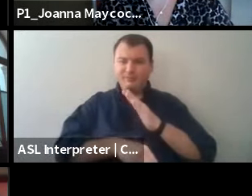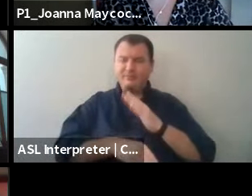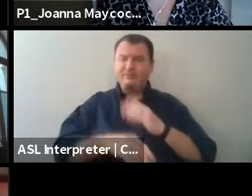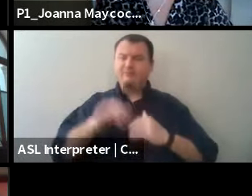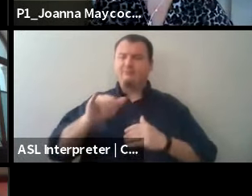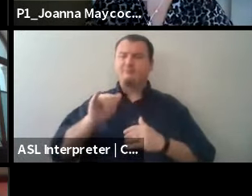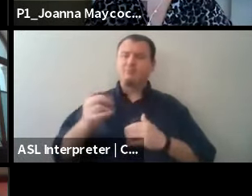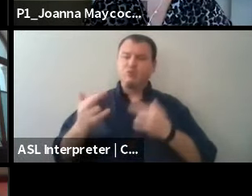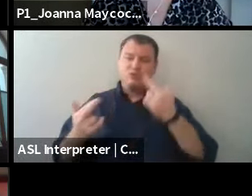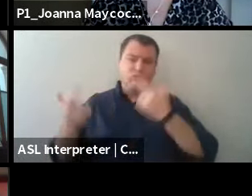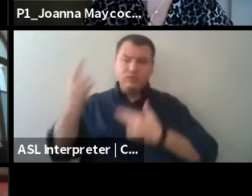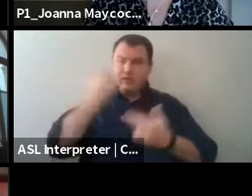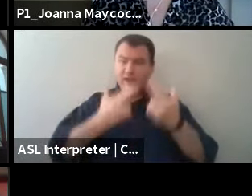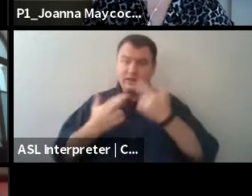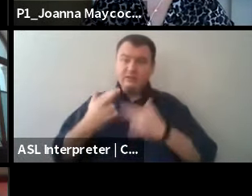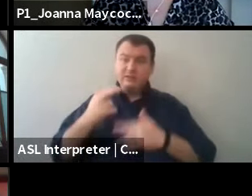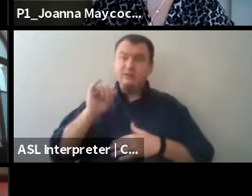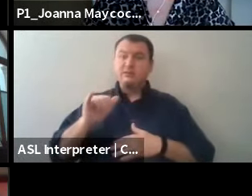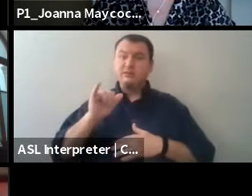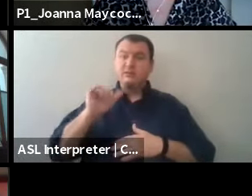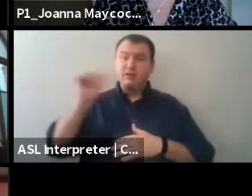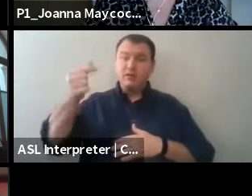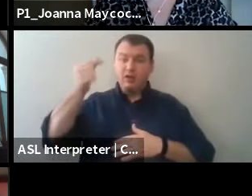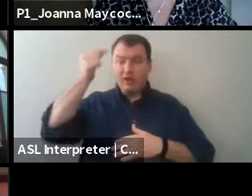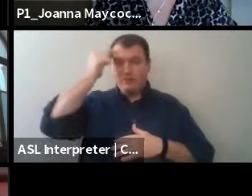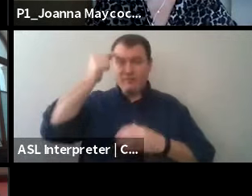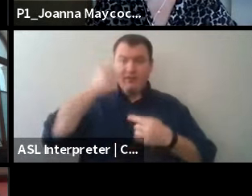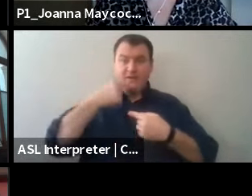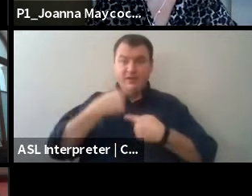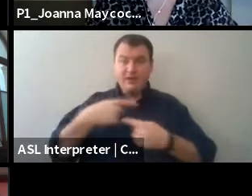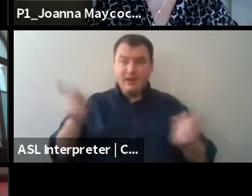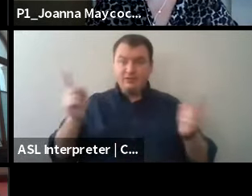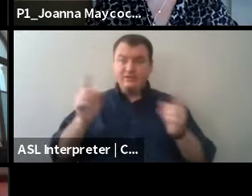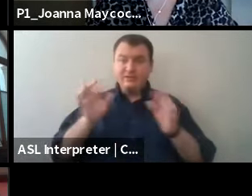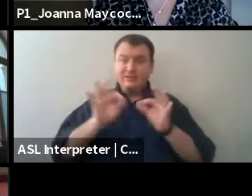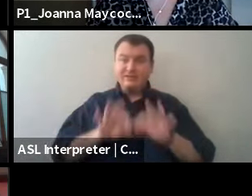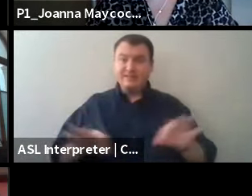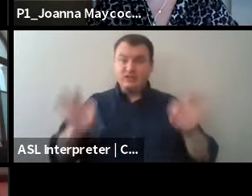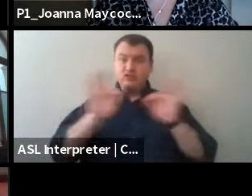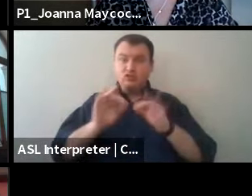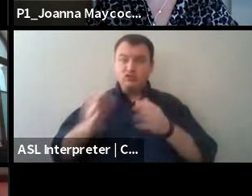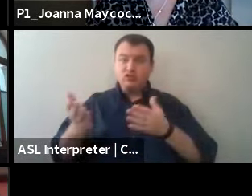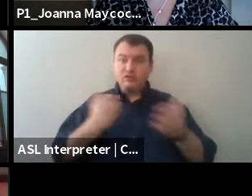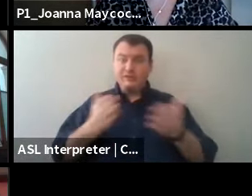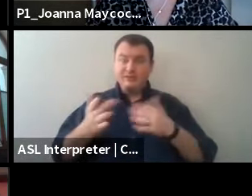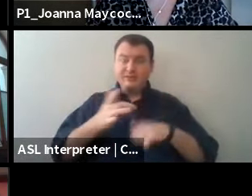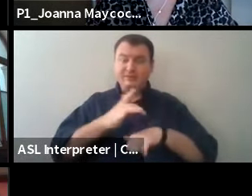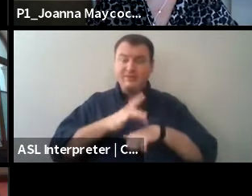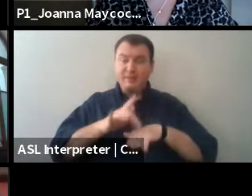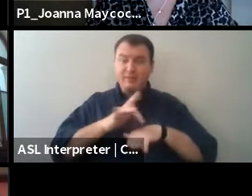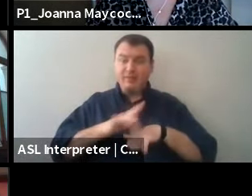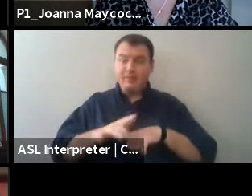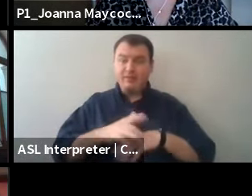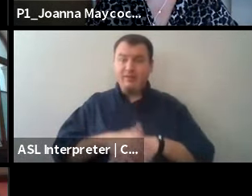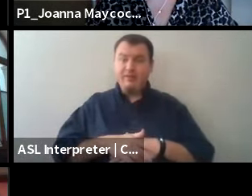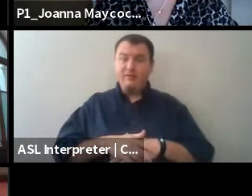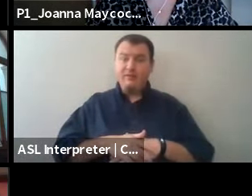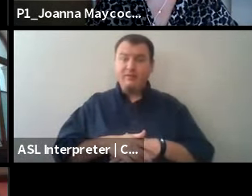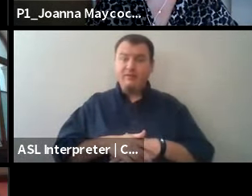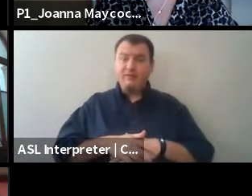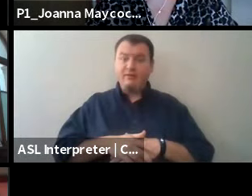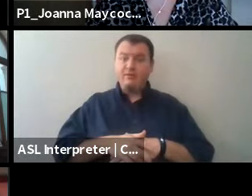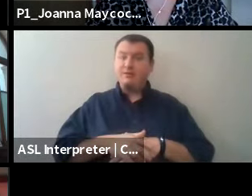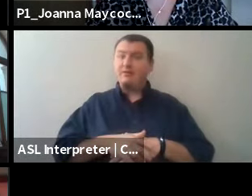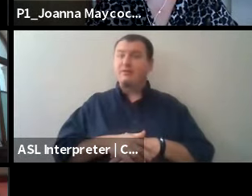realized one is that the government, when they announced that the essential services will be available, it was nowhere clear in that